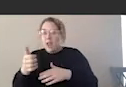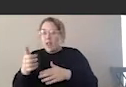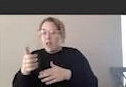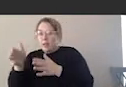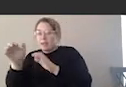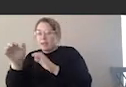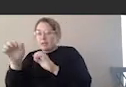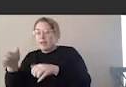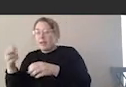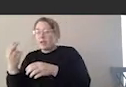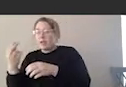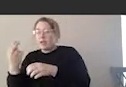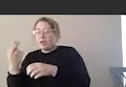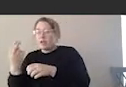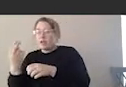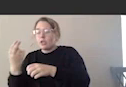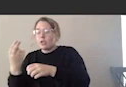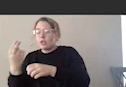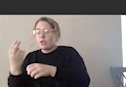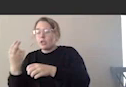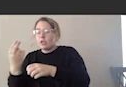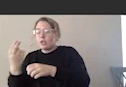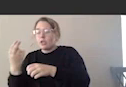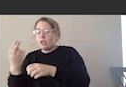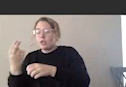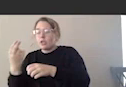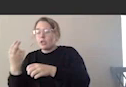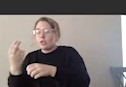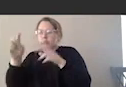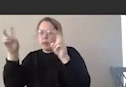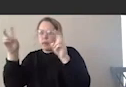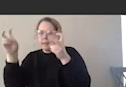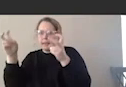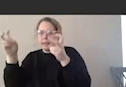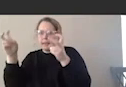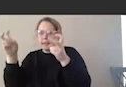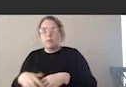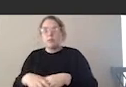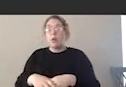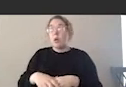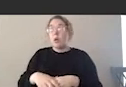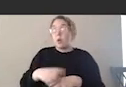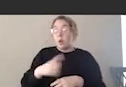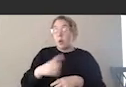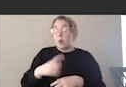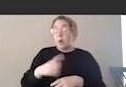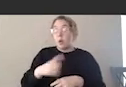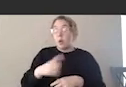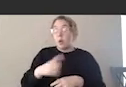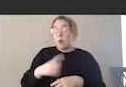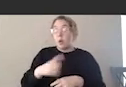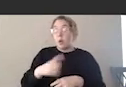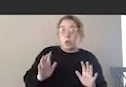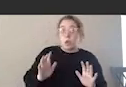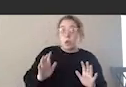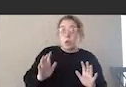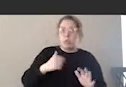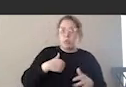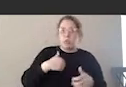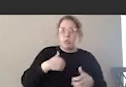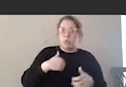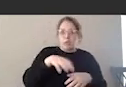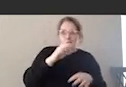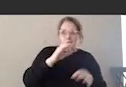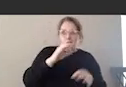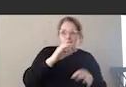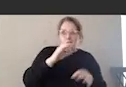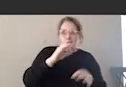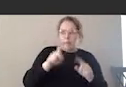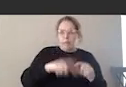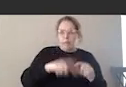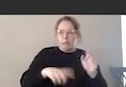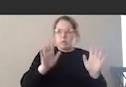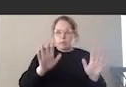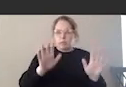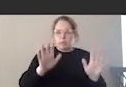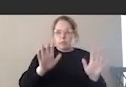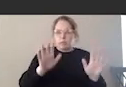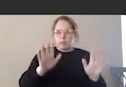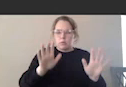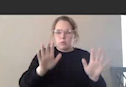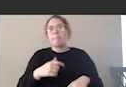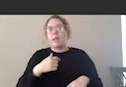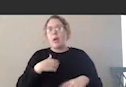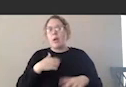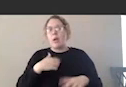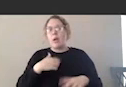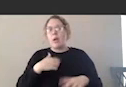disciplines? The one that I remember seeing, and I was actually trying to find it but couldn't, this was, I want to say 2,